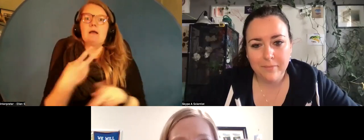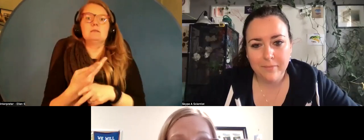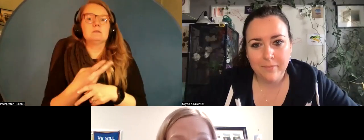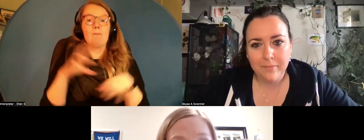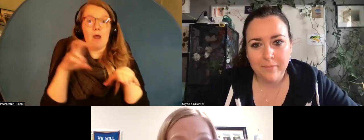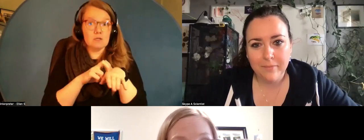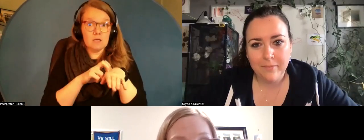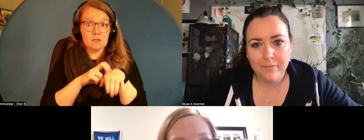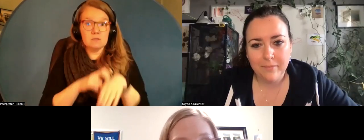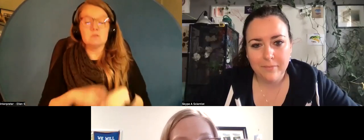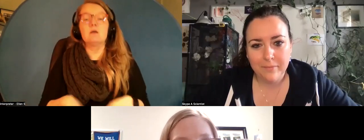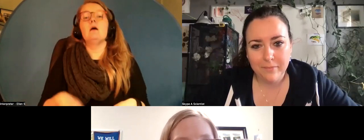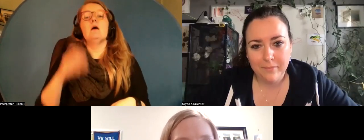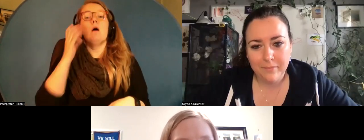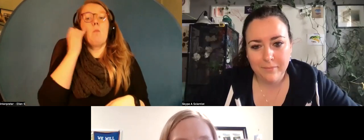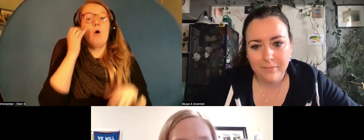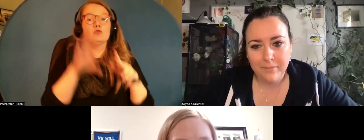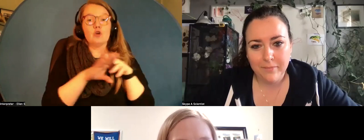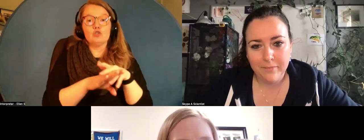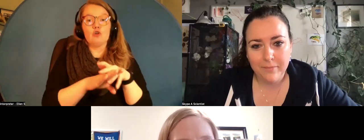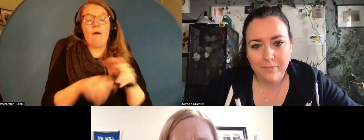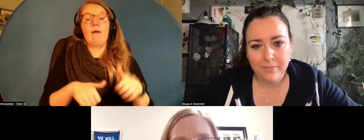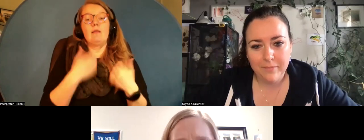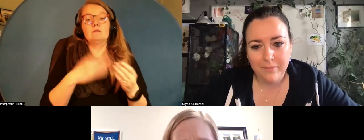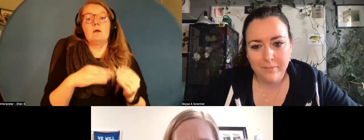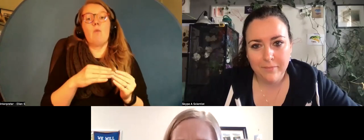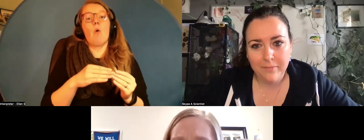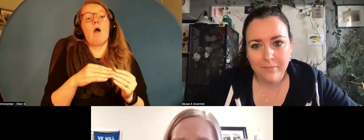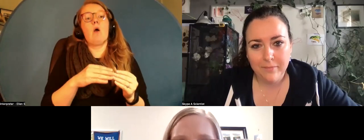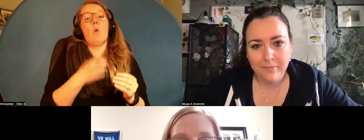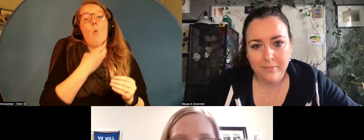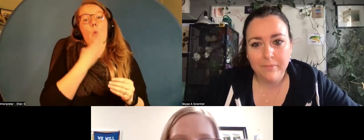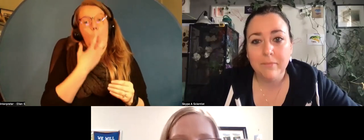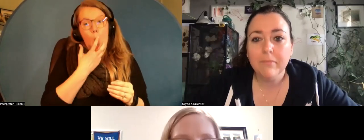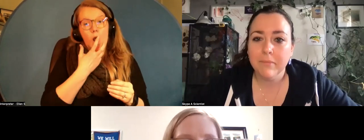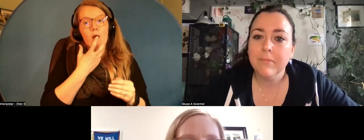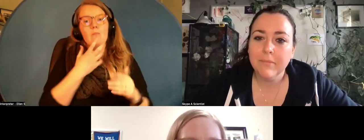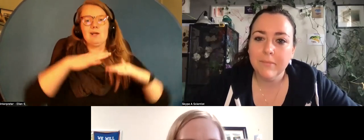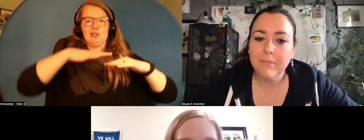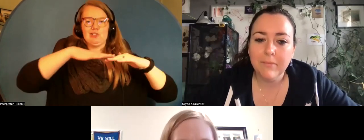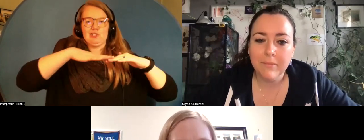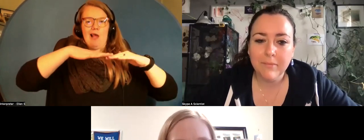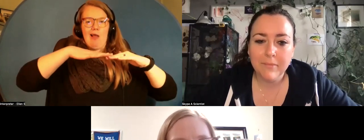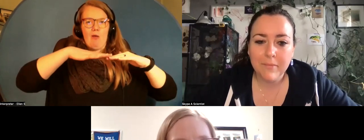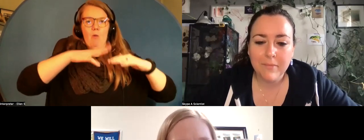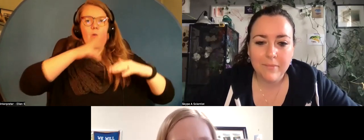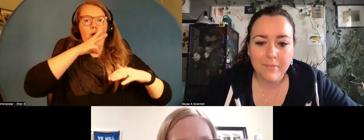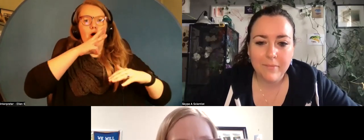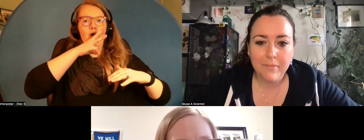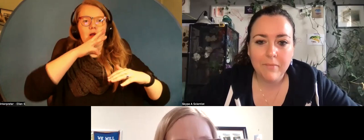in warmer waters and more in shallower waters tend to have